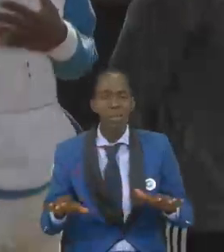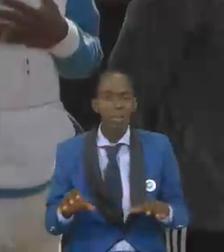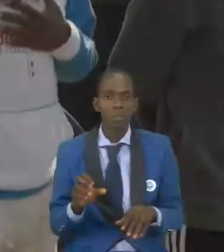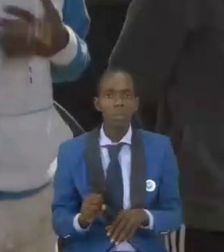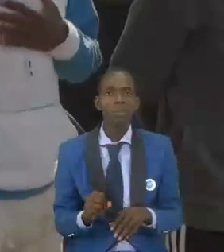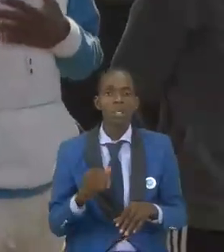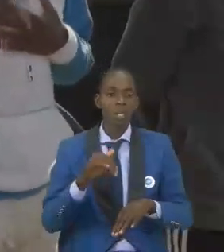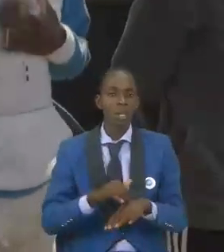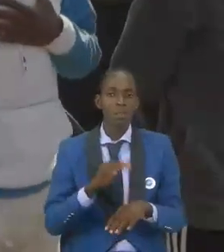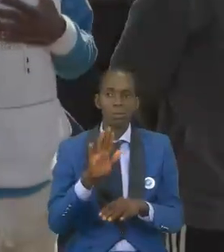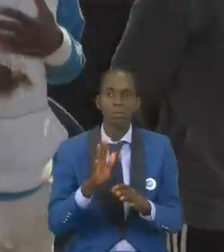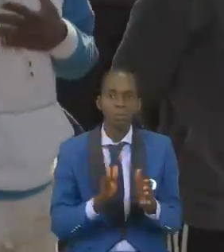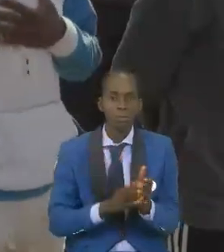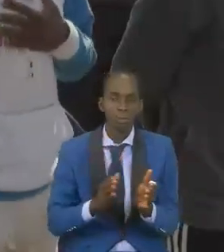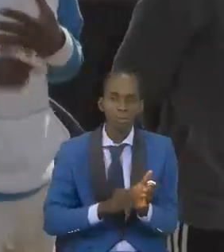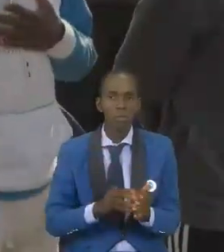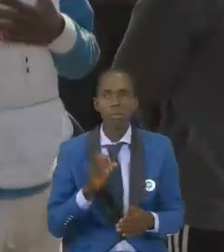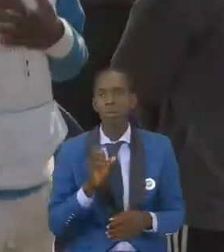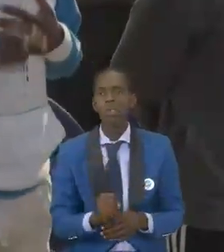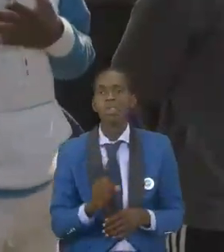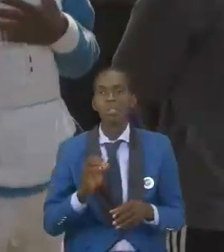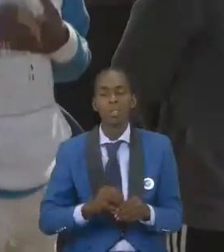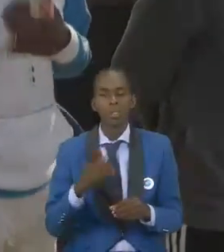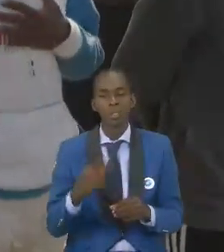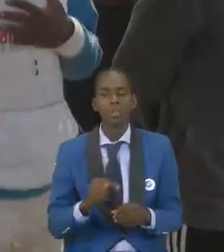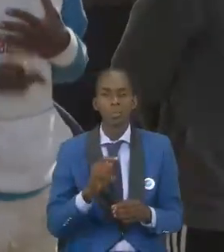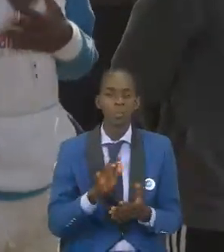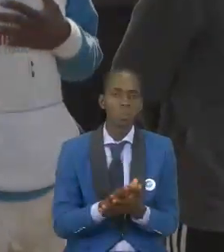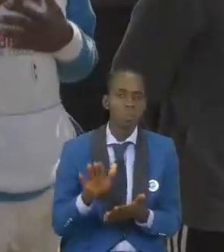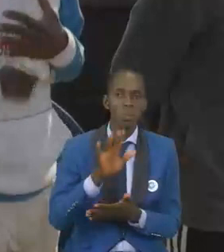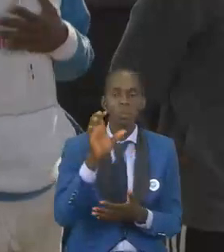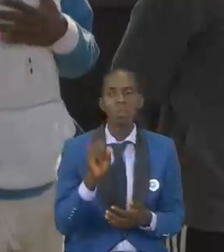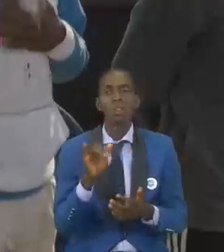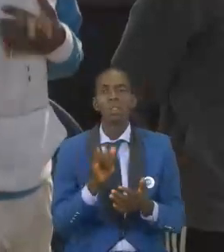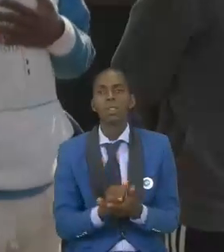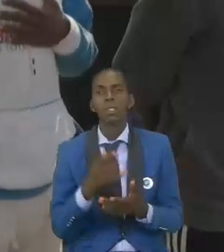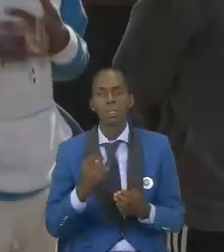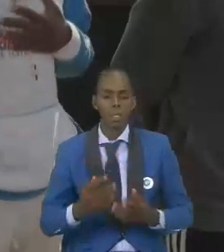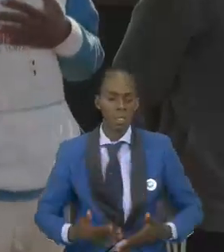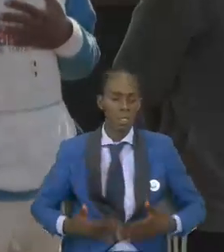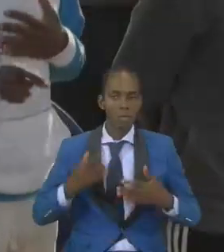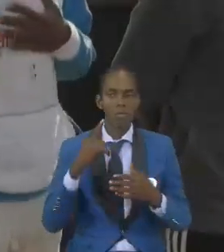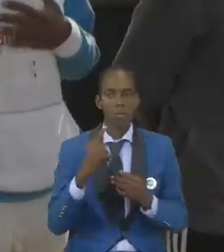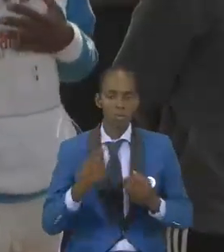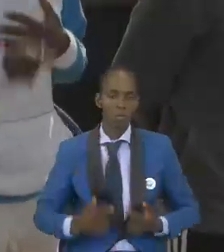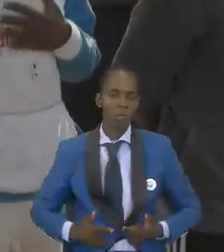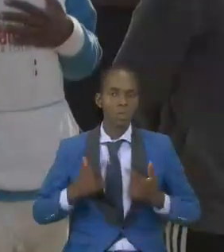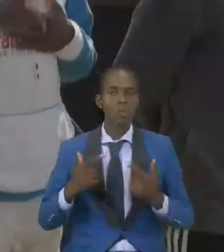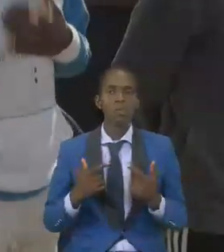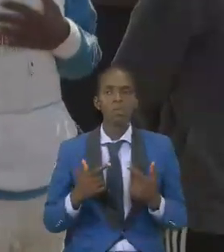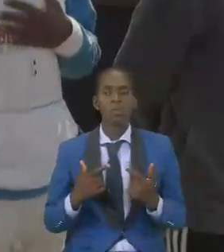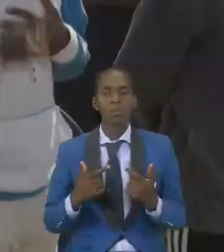at school, in the college, that the life you live will be that